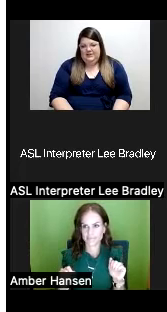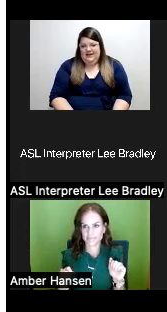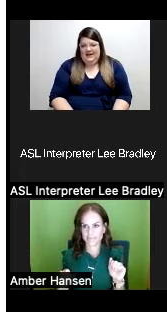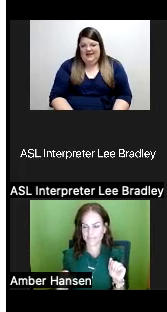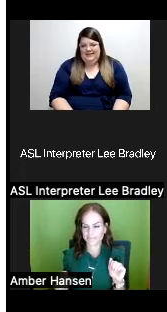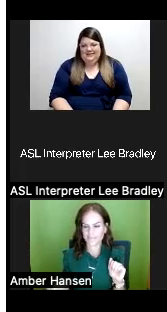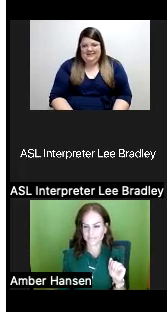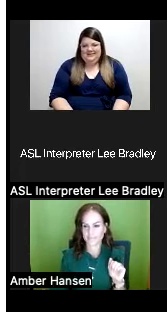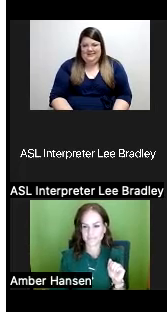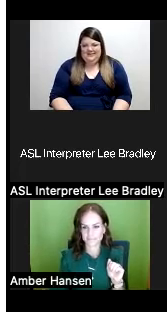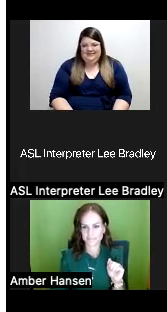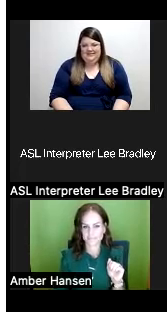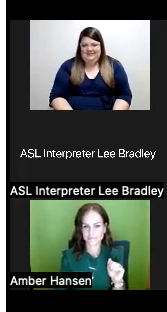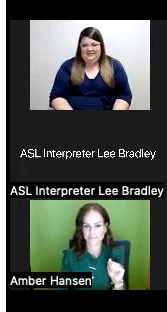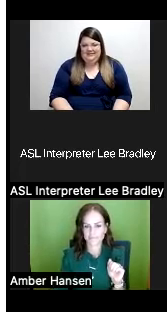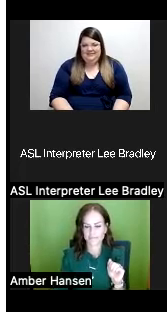Okay, so are we taking it?